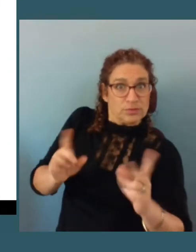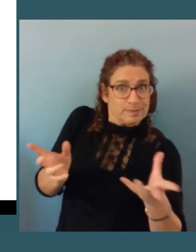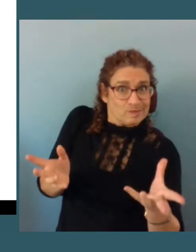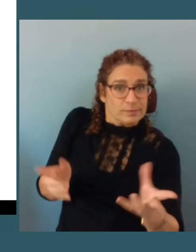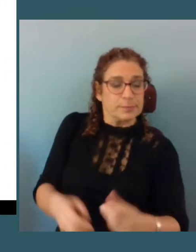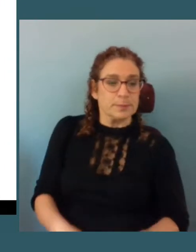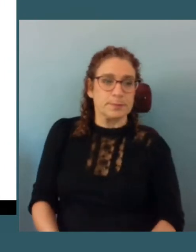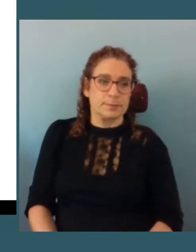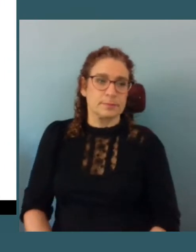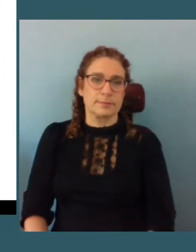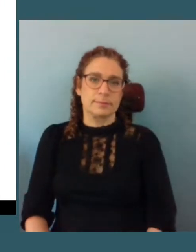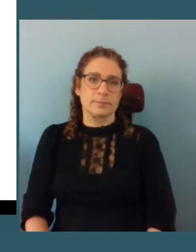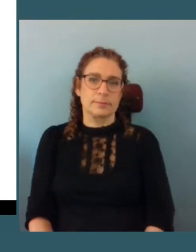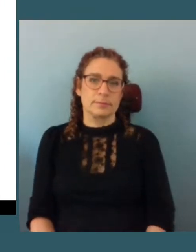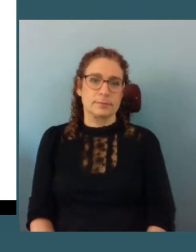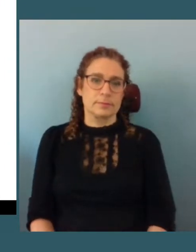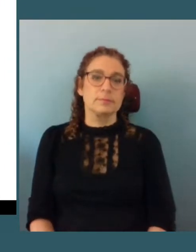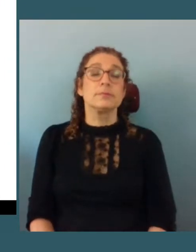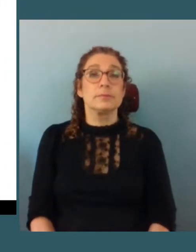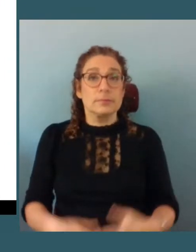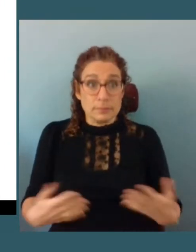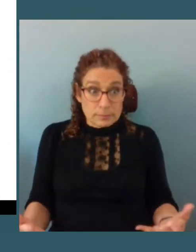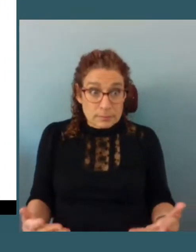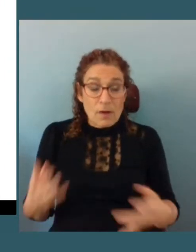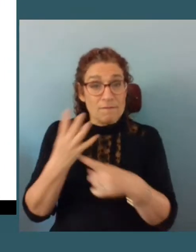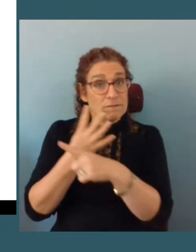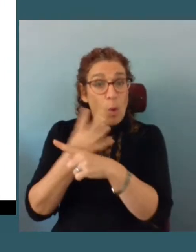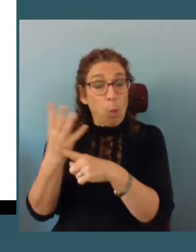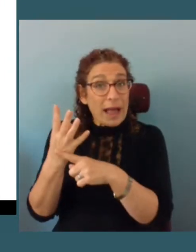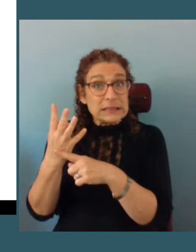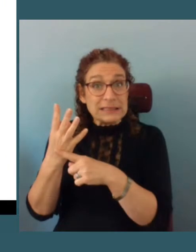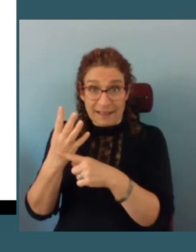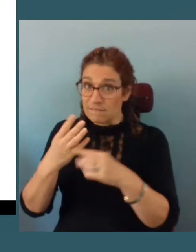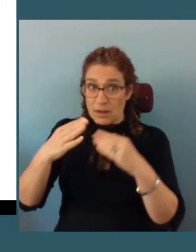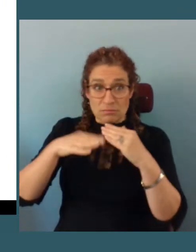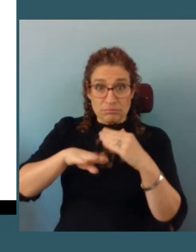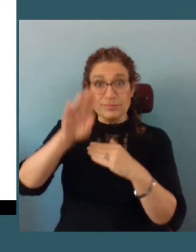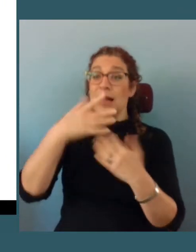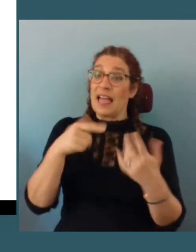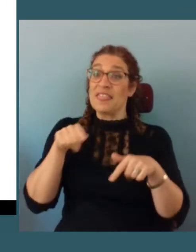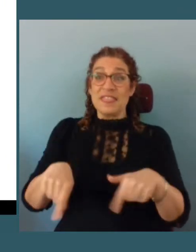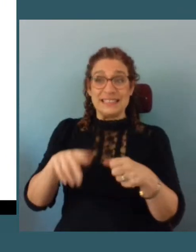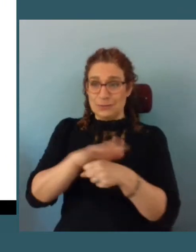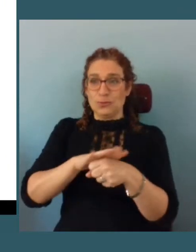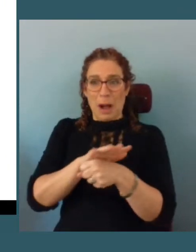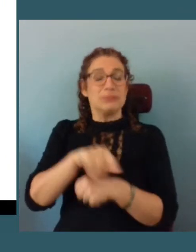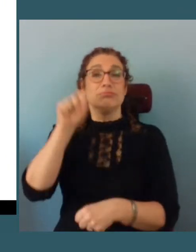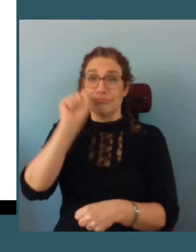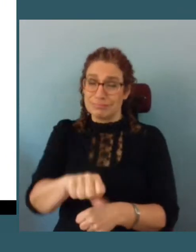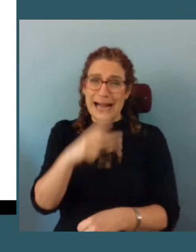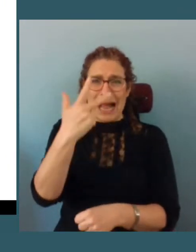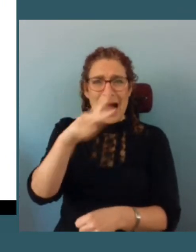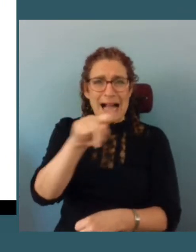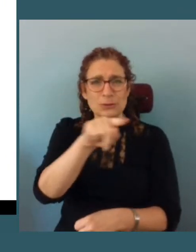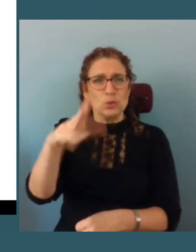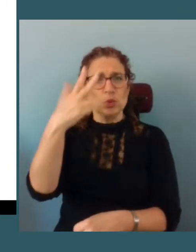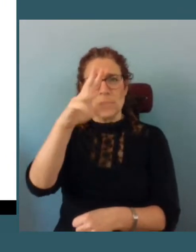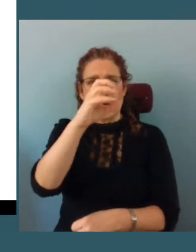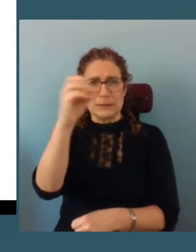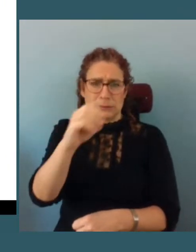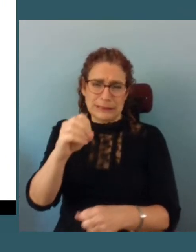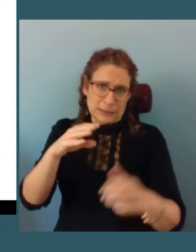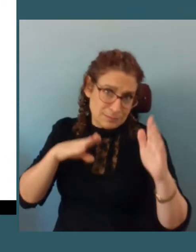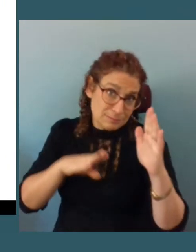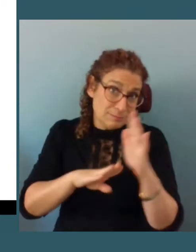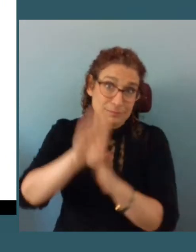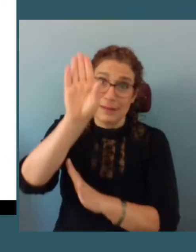So in this case, after 4 weeks, things were significantly better, about 80 to 90% better, a different baby. So the huge improvement. And that's what you